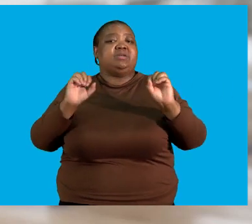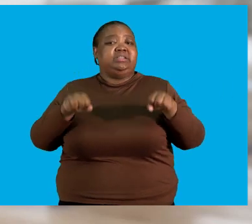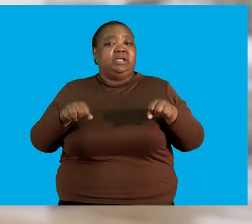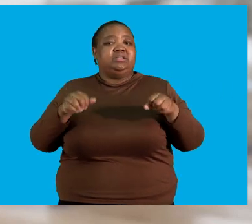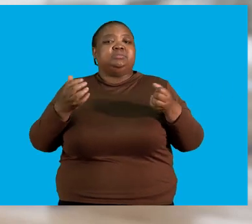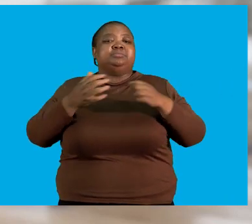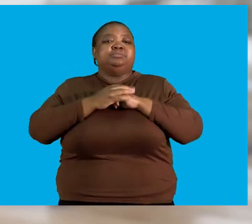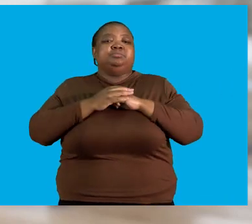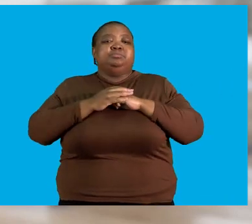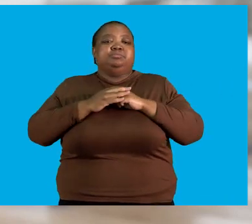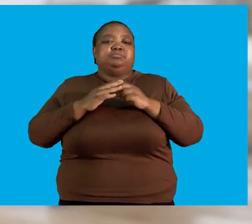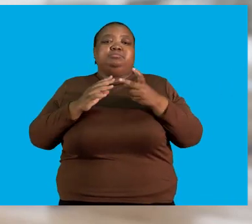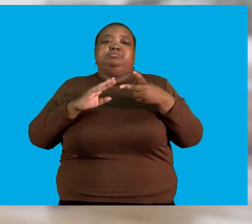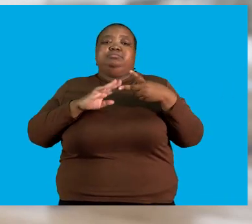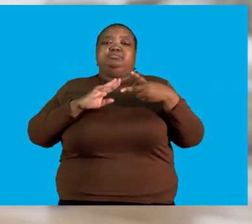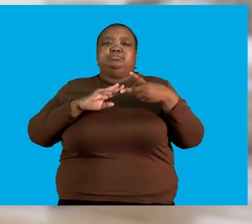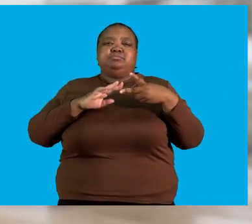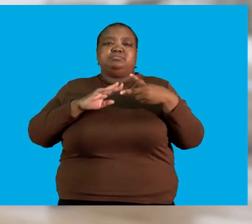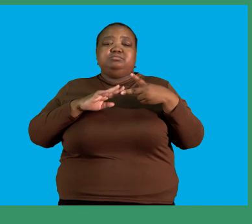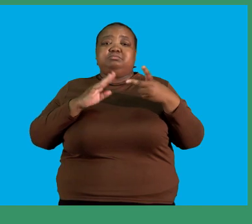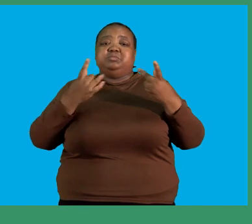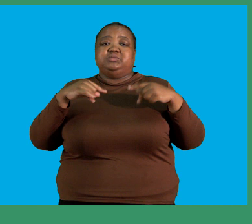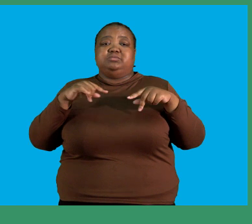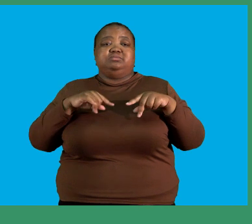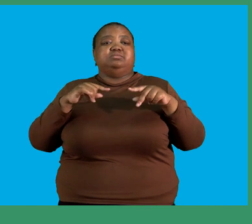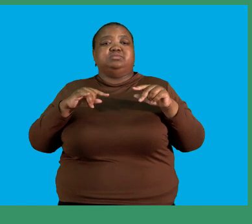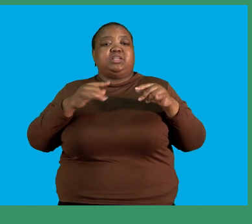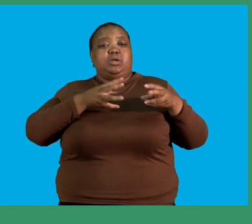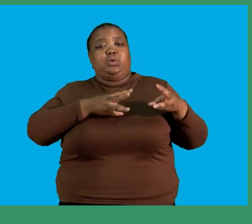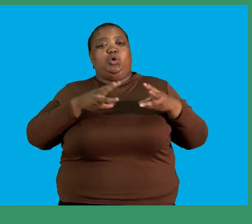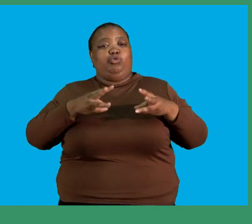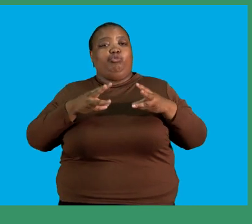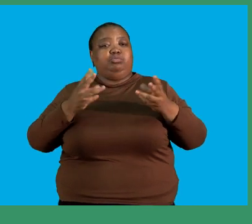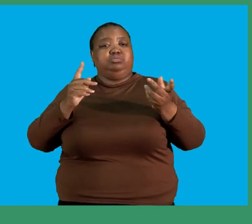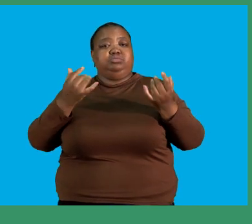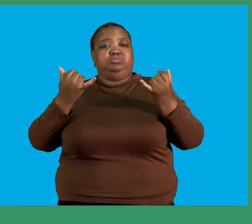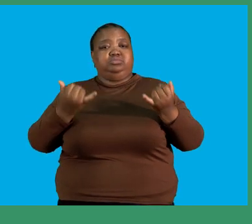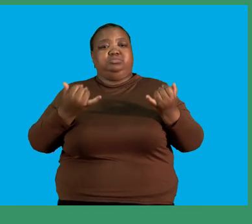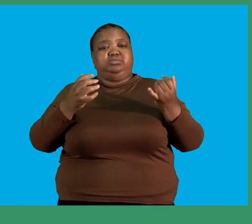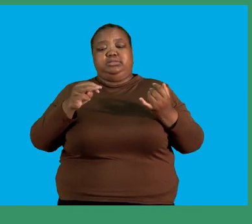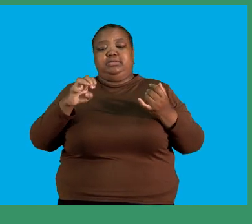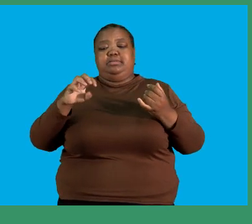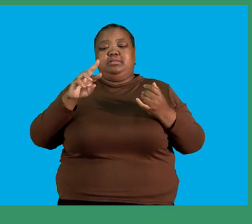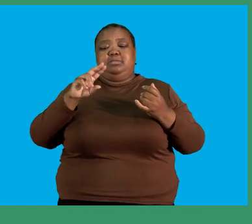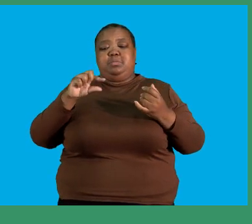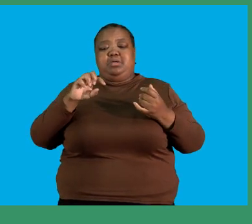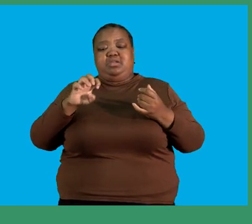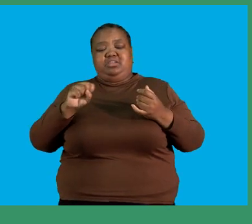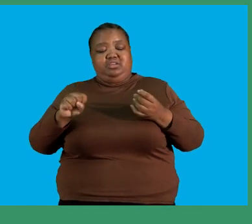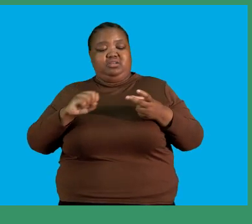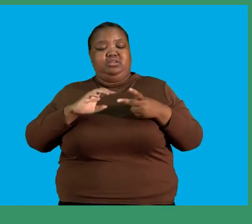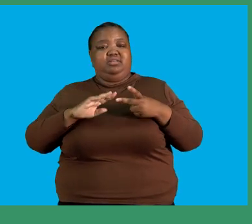does not suffer. Then very interesting is that we can deal with this by having mergers,